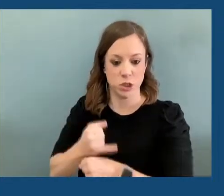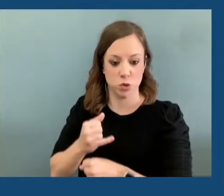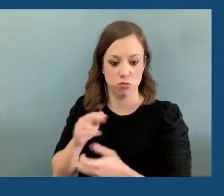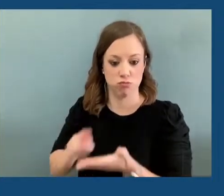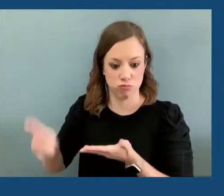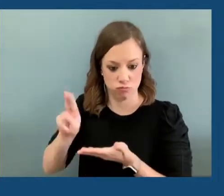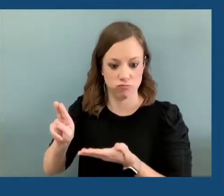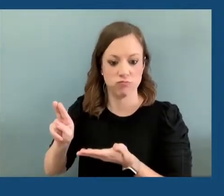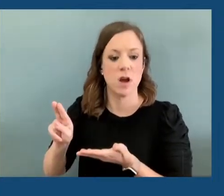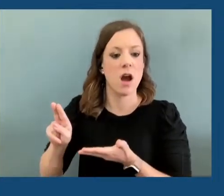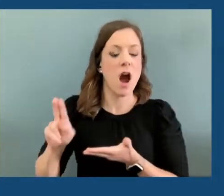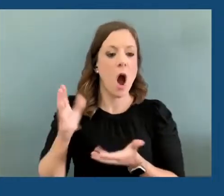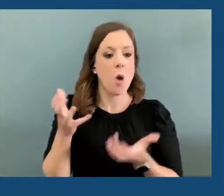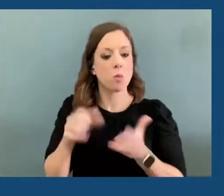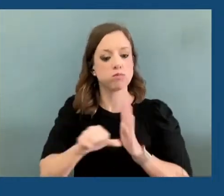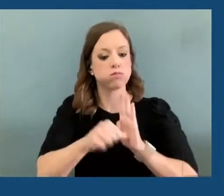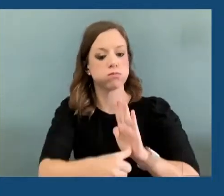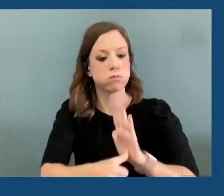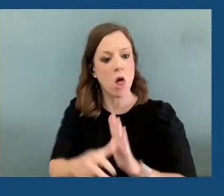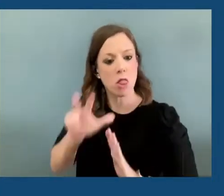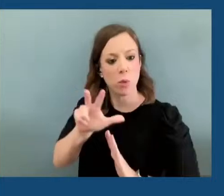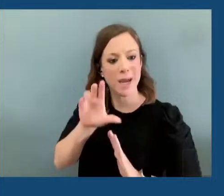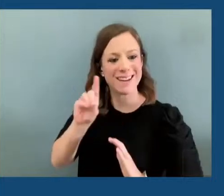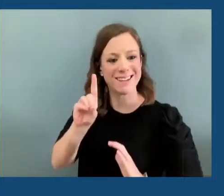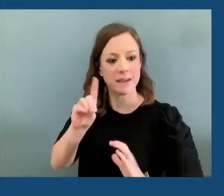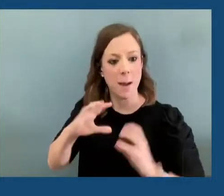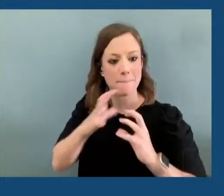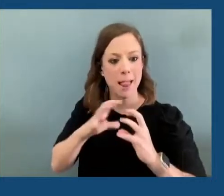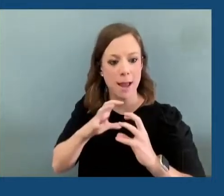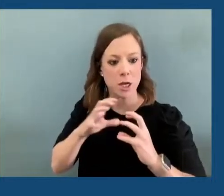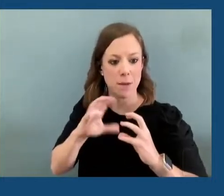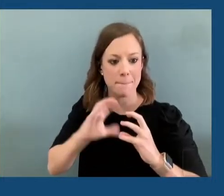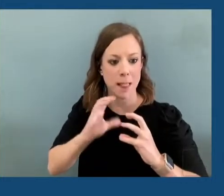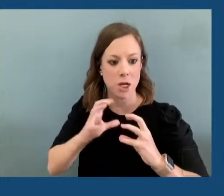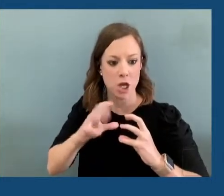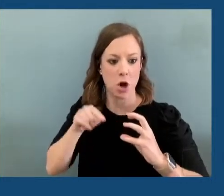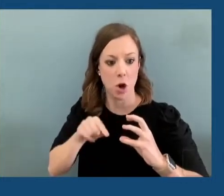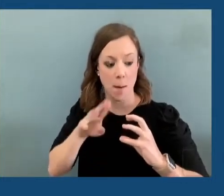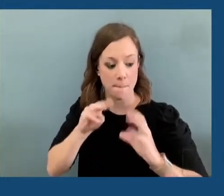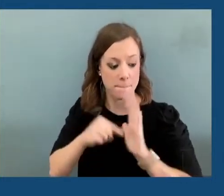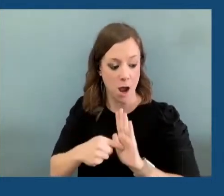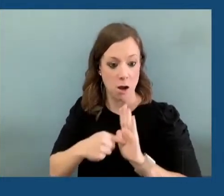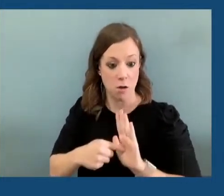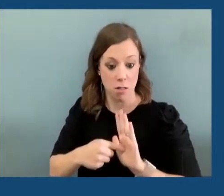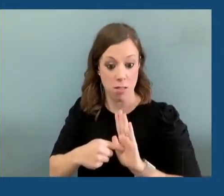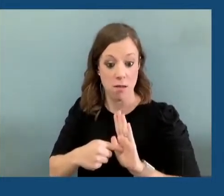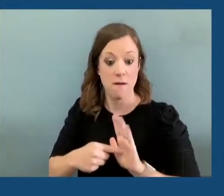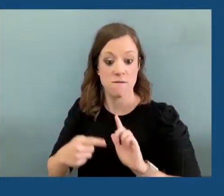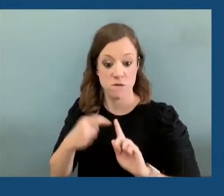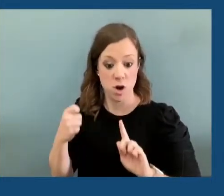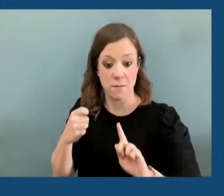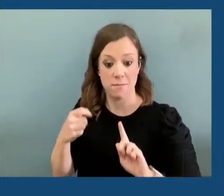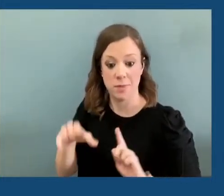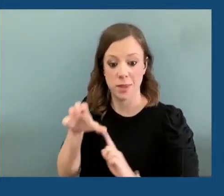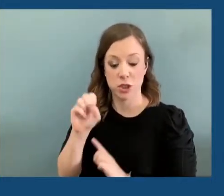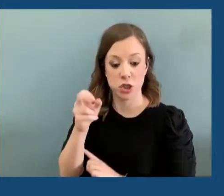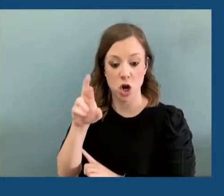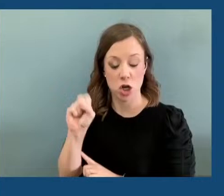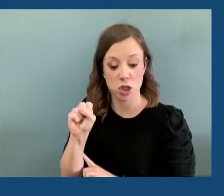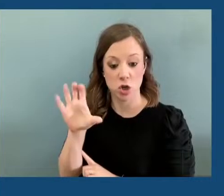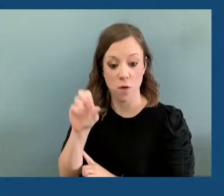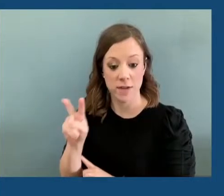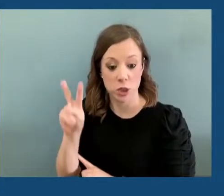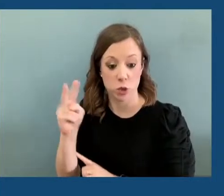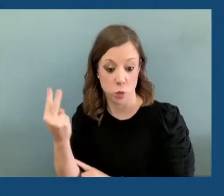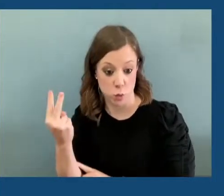This is a 3D molecular model of the SARS-CoV-2 genome, which causes the coronavirus disease. And you can see